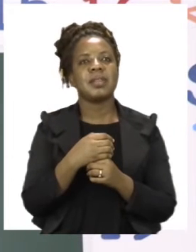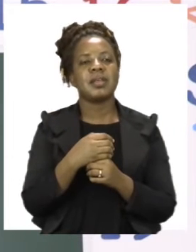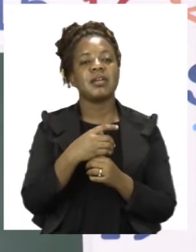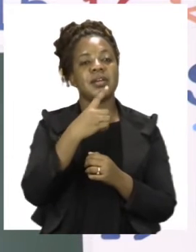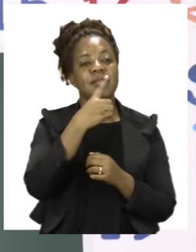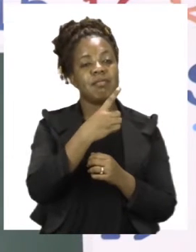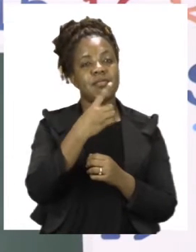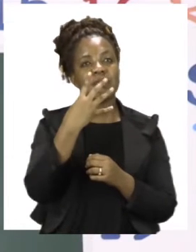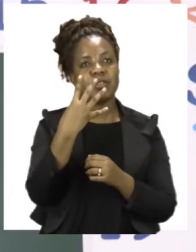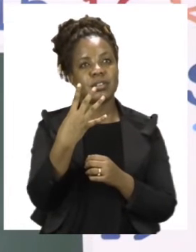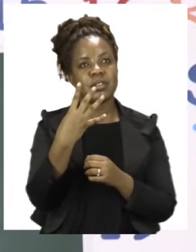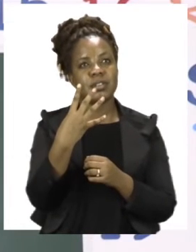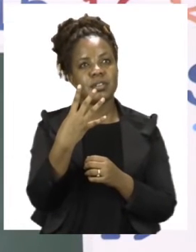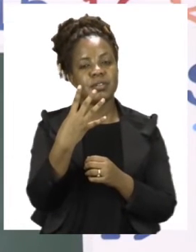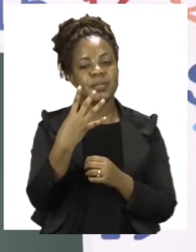14,